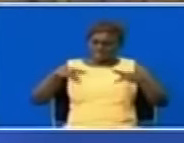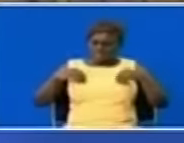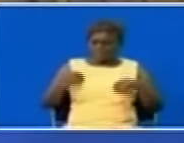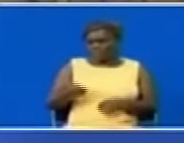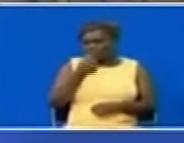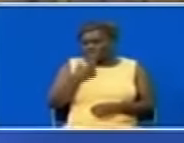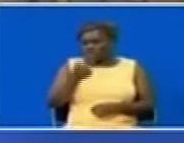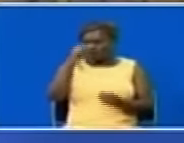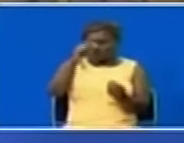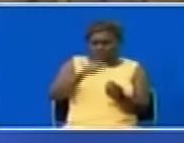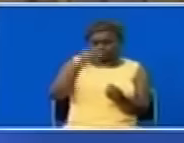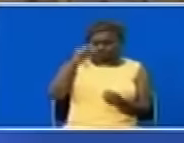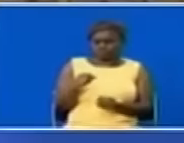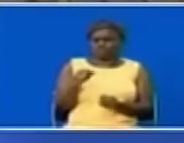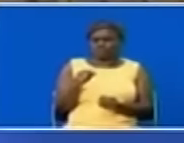medical examination.